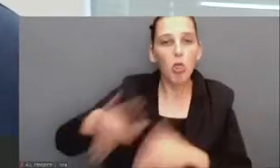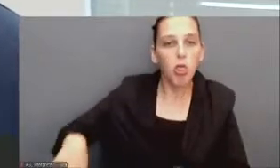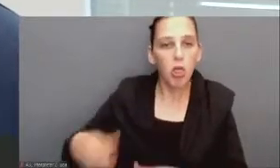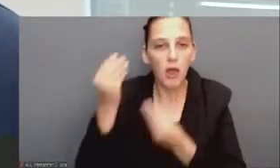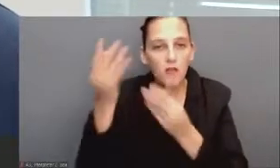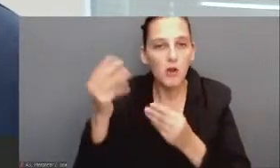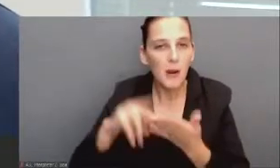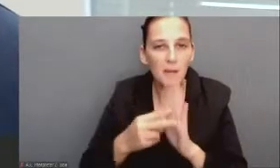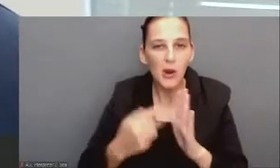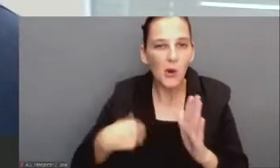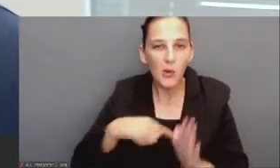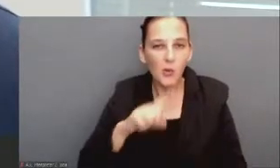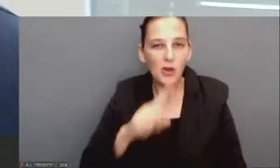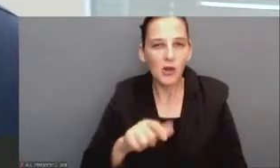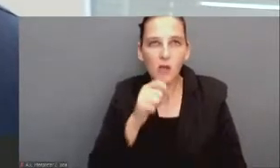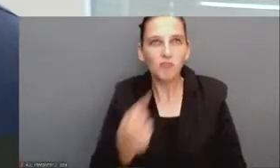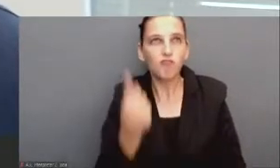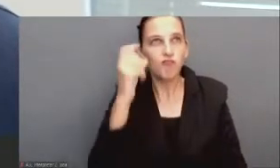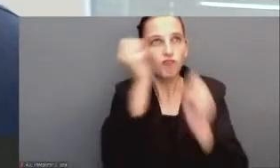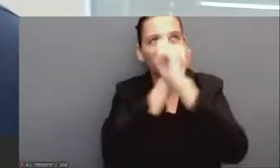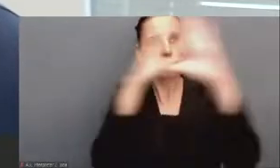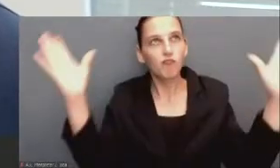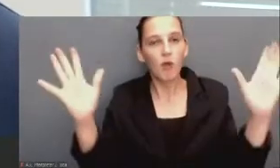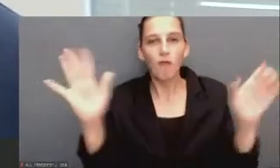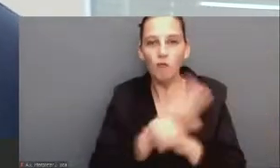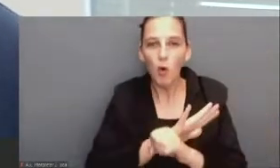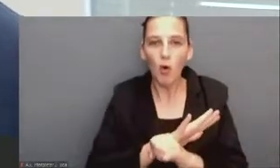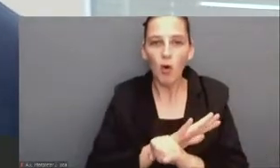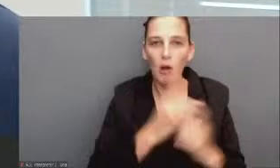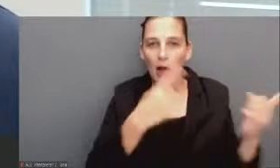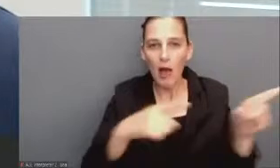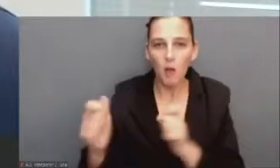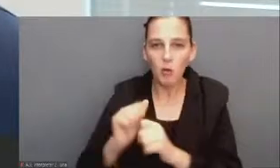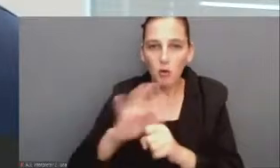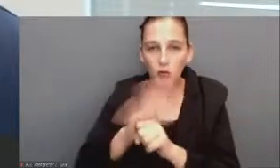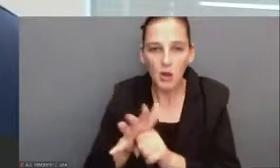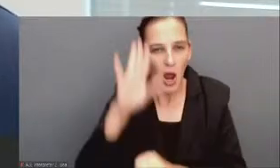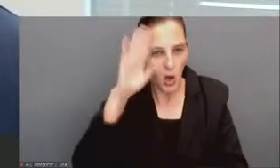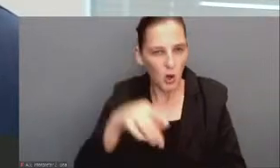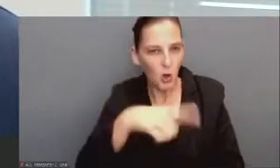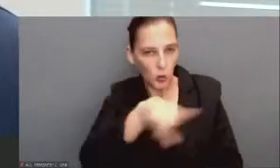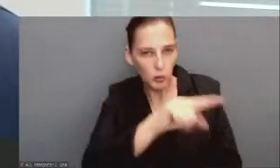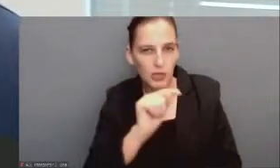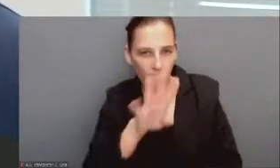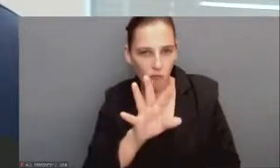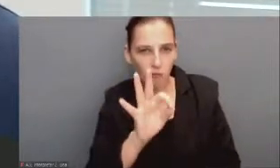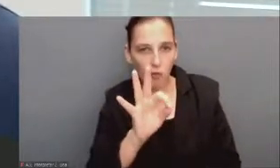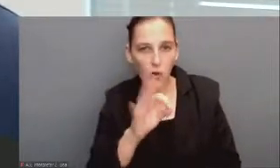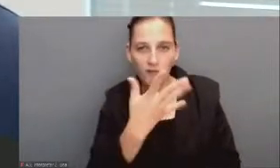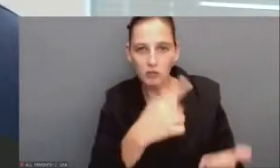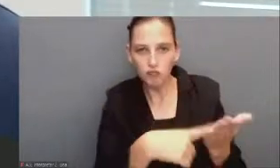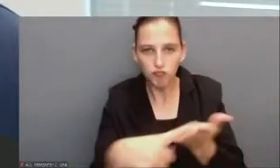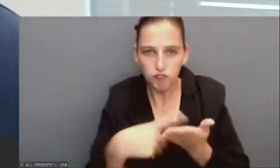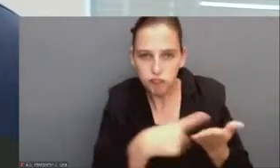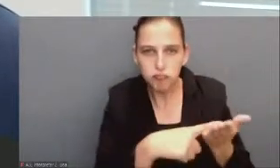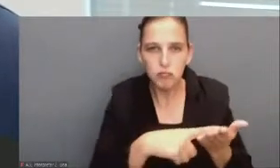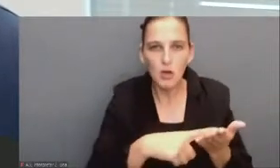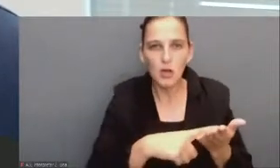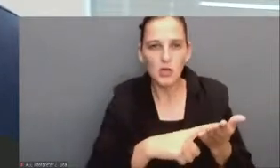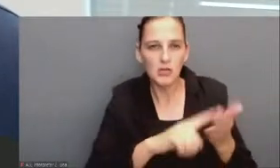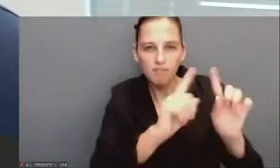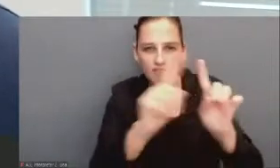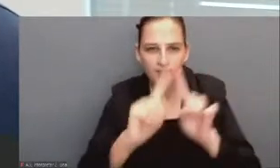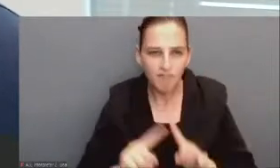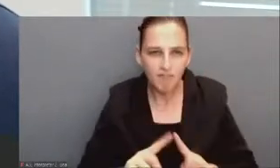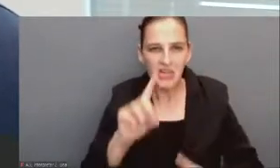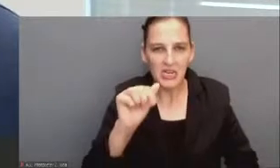it. And I know in your prior sessions, you've gone through these issues and you've seen the huge proportions of data reports that we get